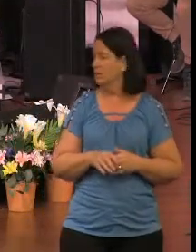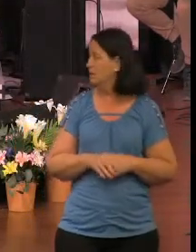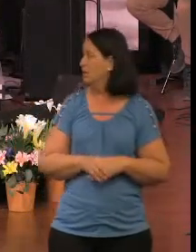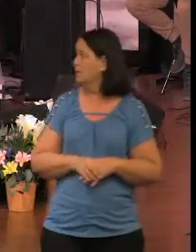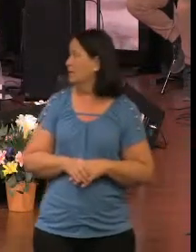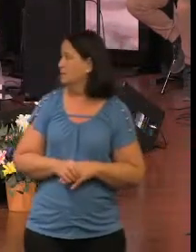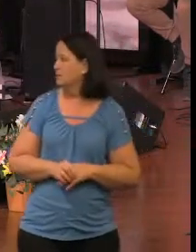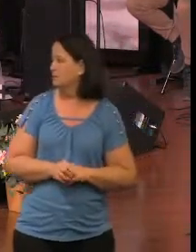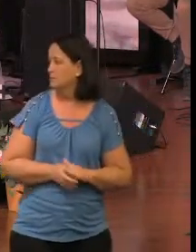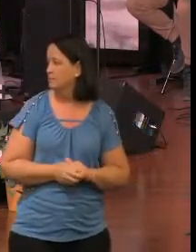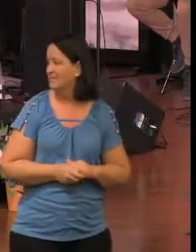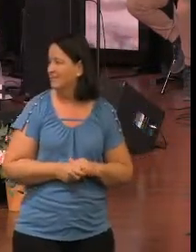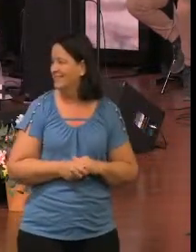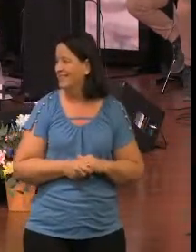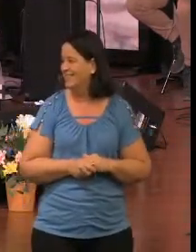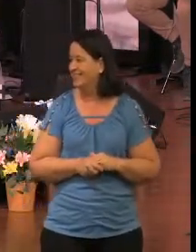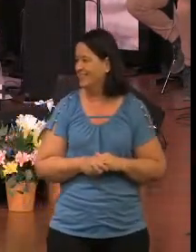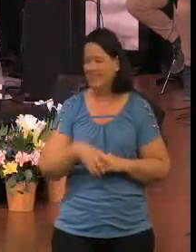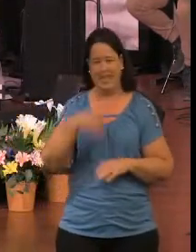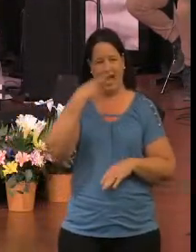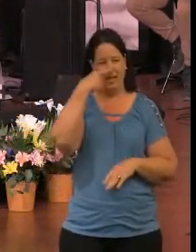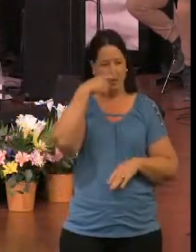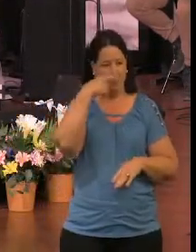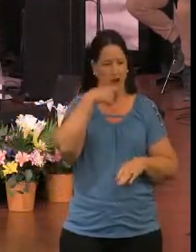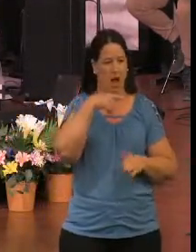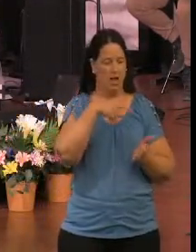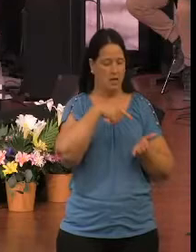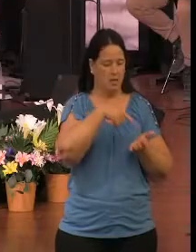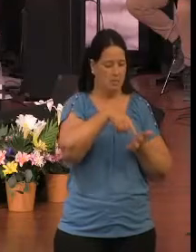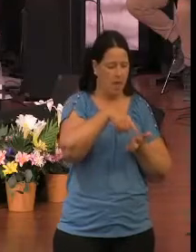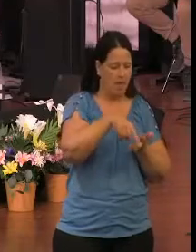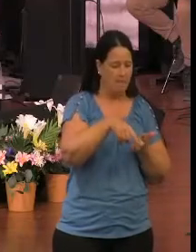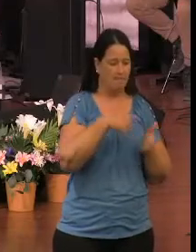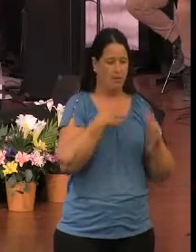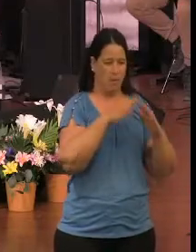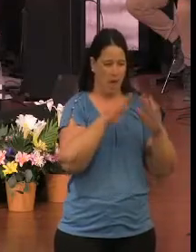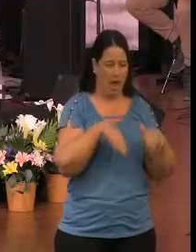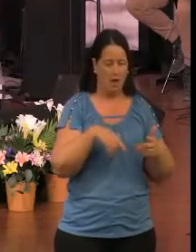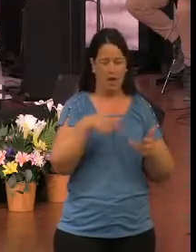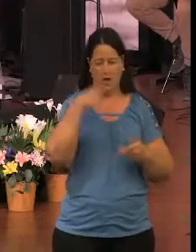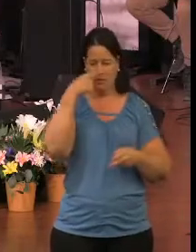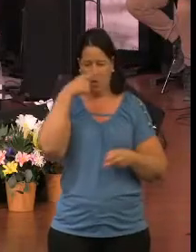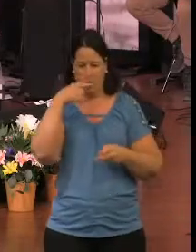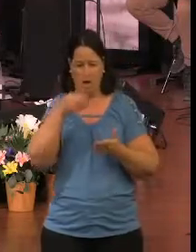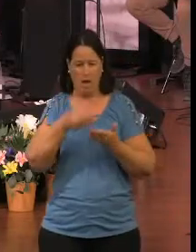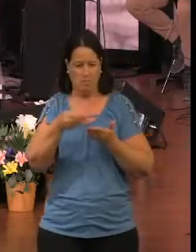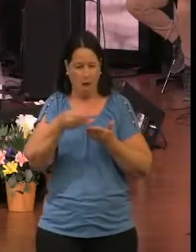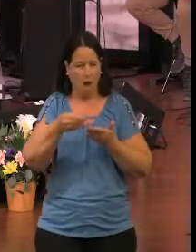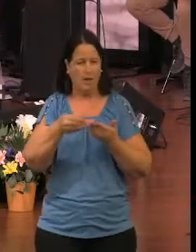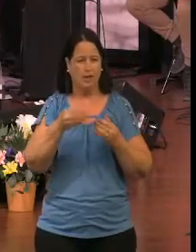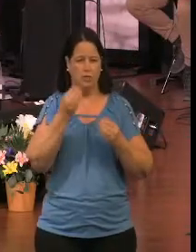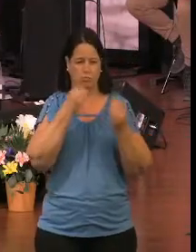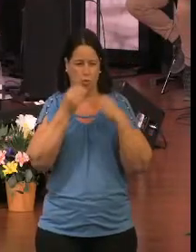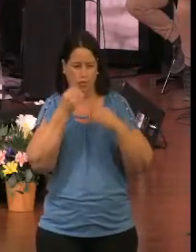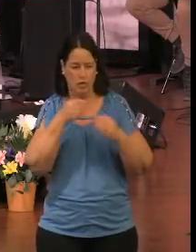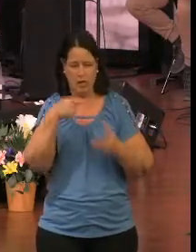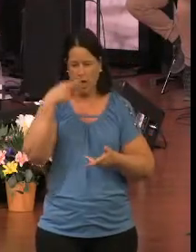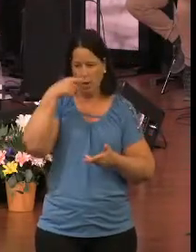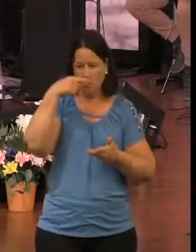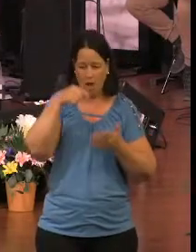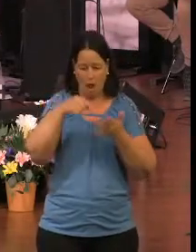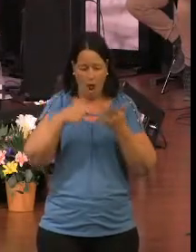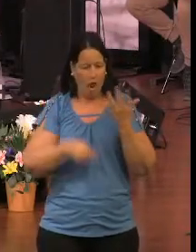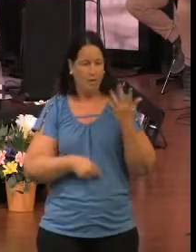know, making the house payment. Don't mind buying the groceries. Don't mind when the kids were home buying their little dresses and all those kinds of